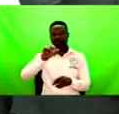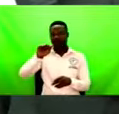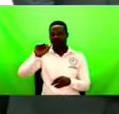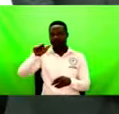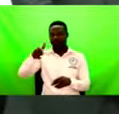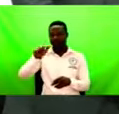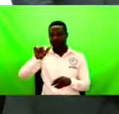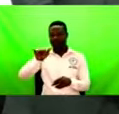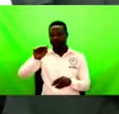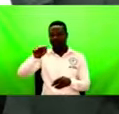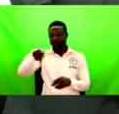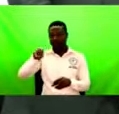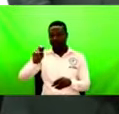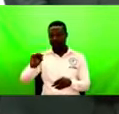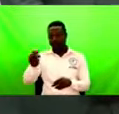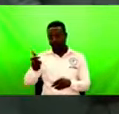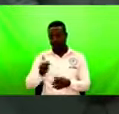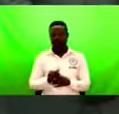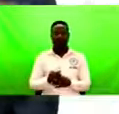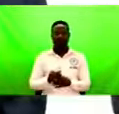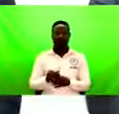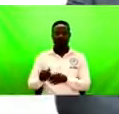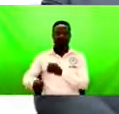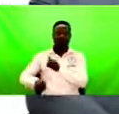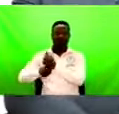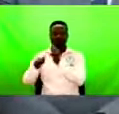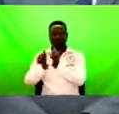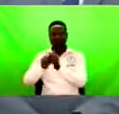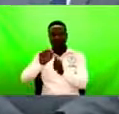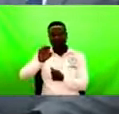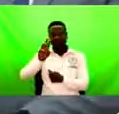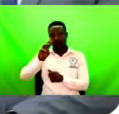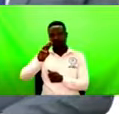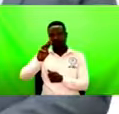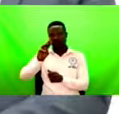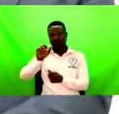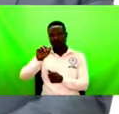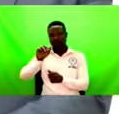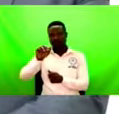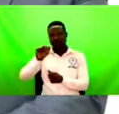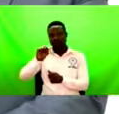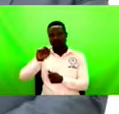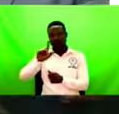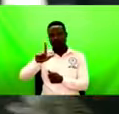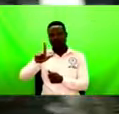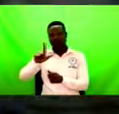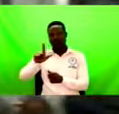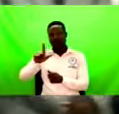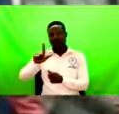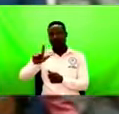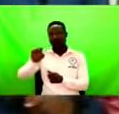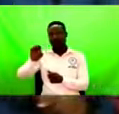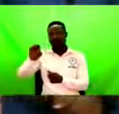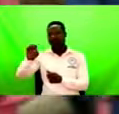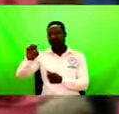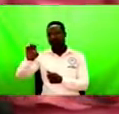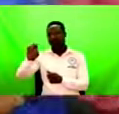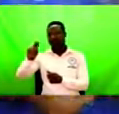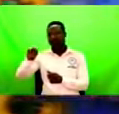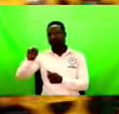Apostle Ebenezer Ejapon. Assisted by Emmanuel Ebenezer Owusu. Right.